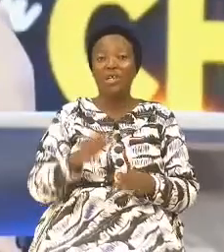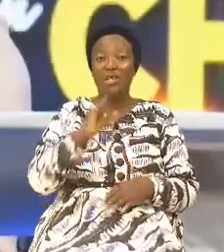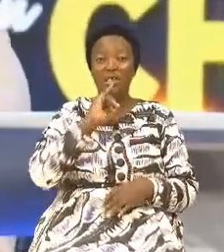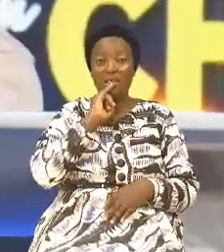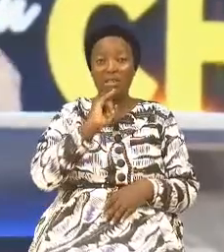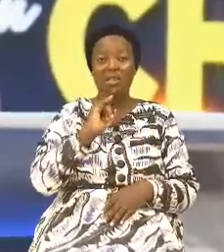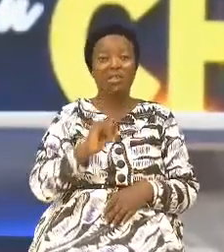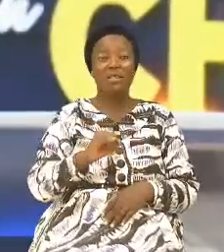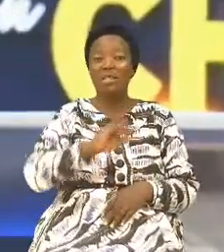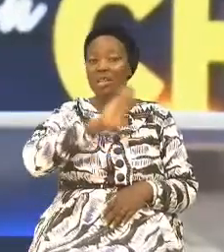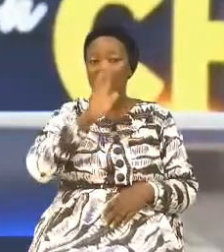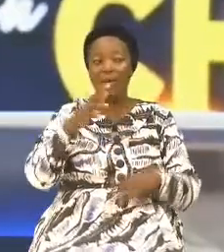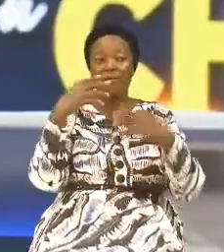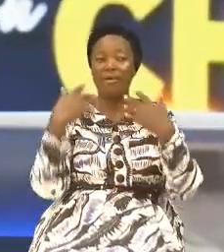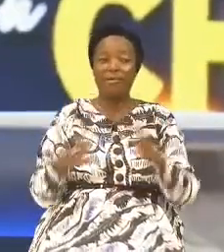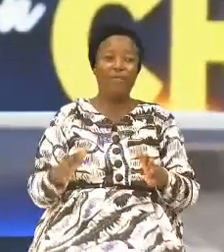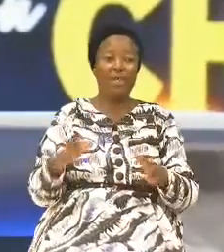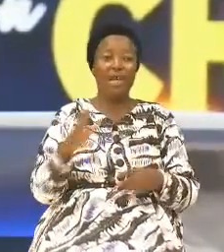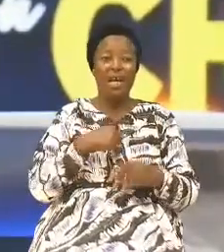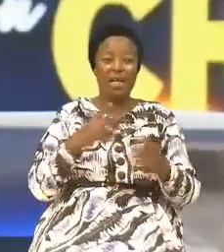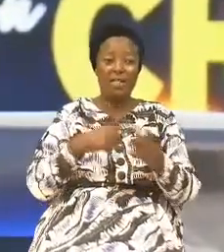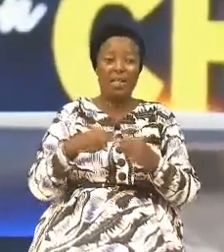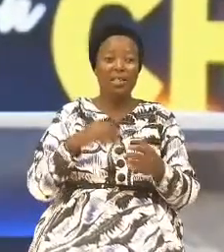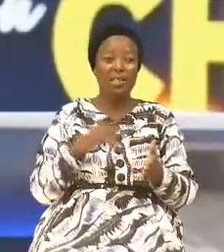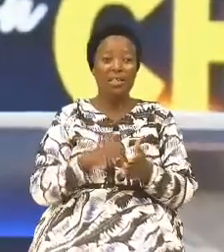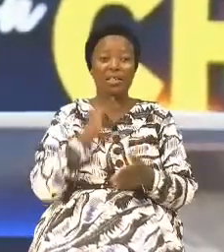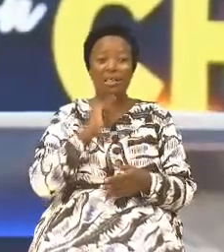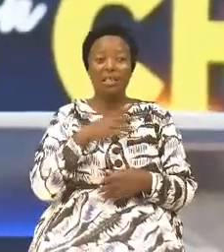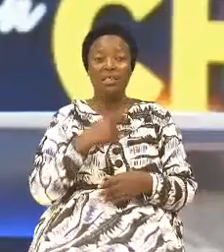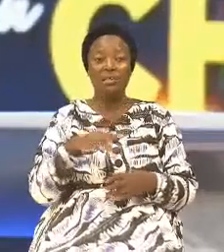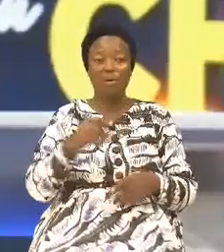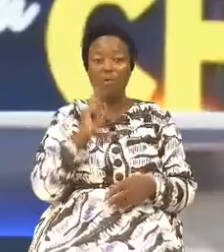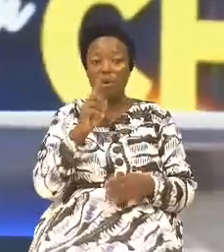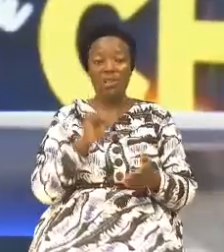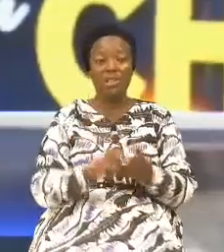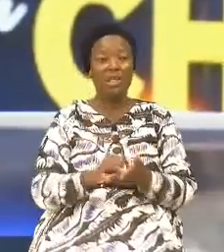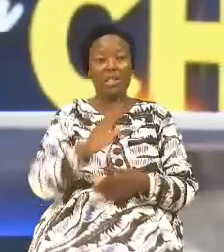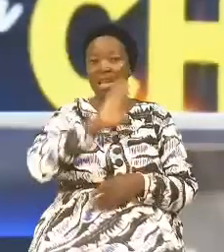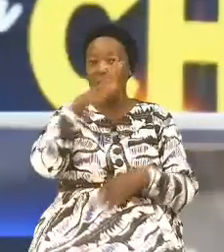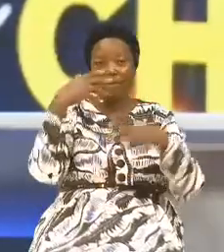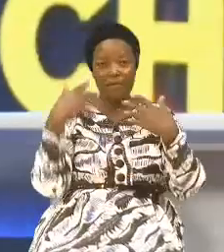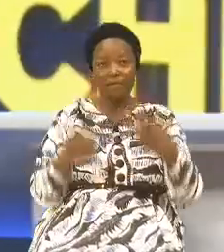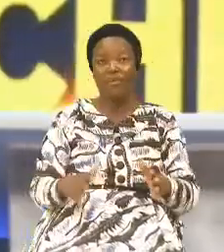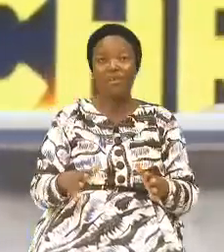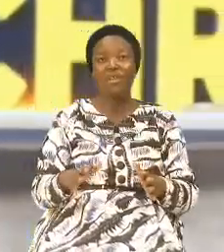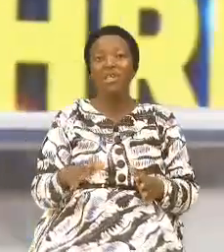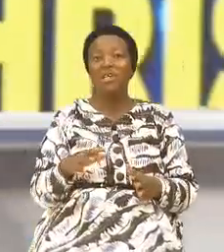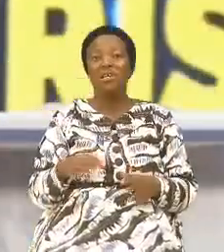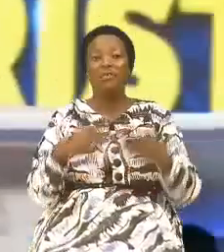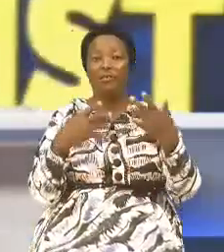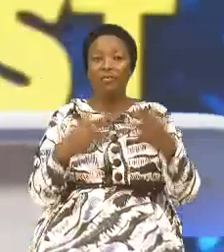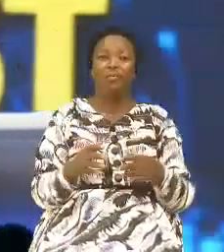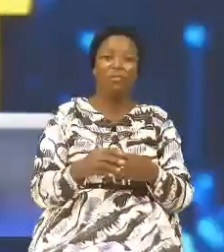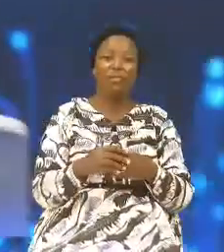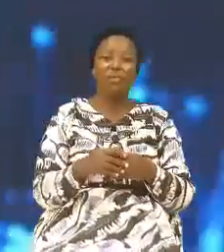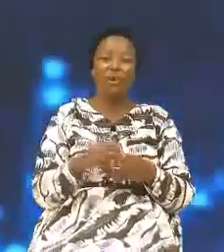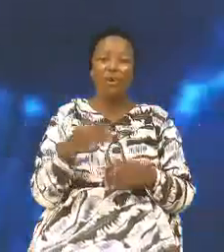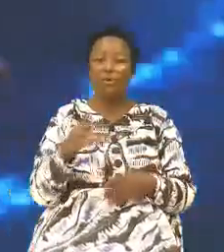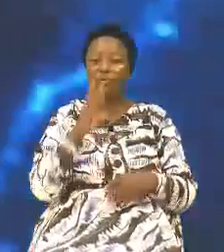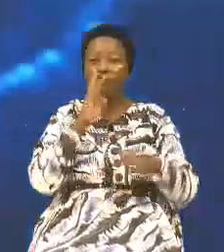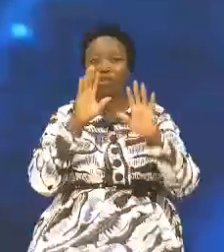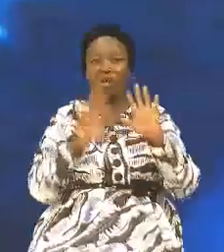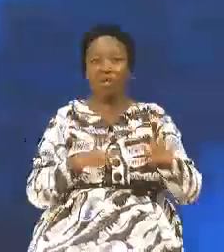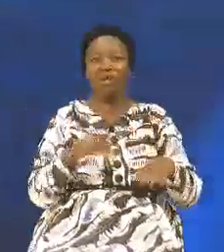inexhaustible and is the inexhaustible source of showers of blessing. Now,